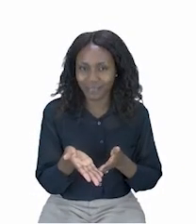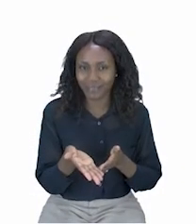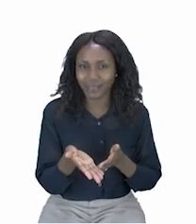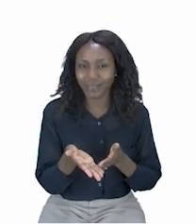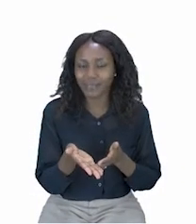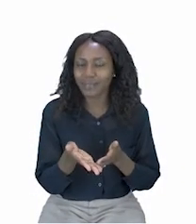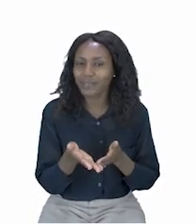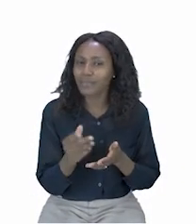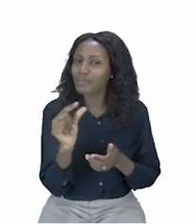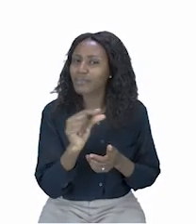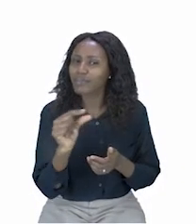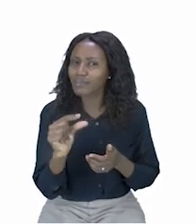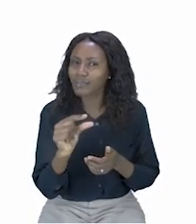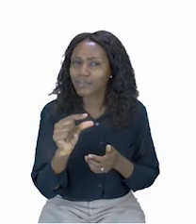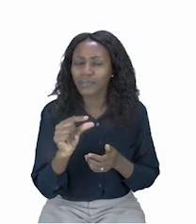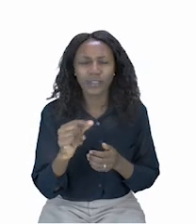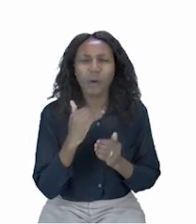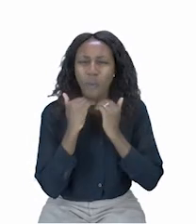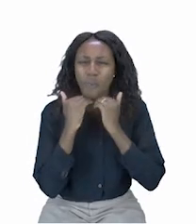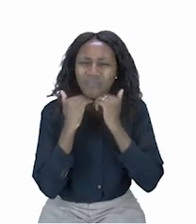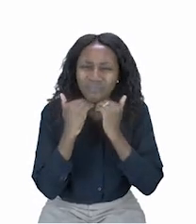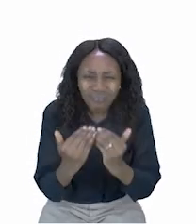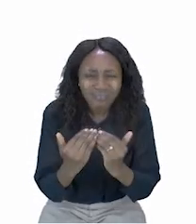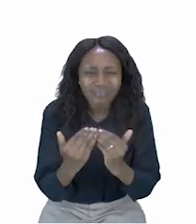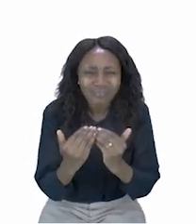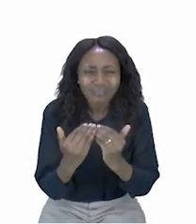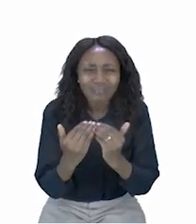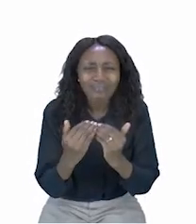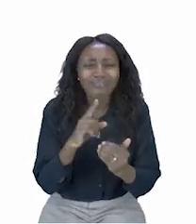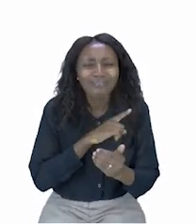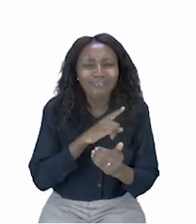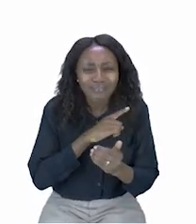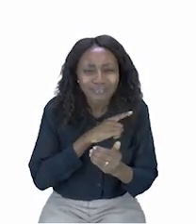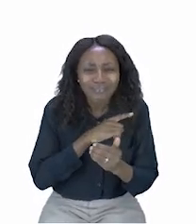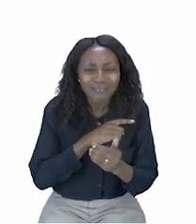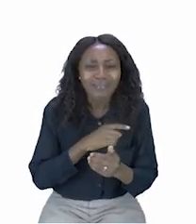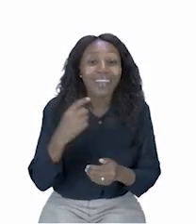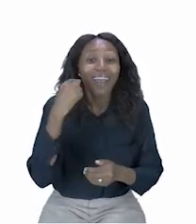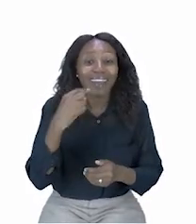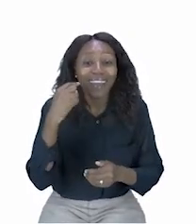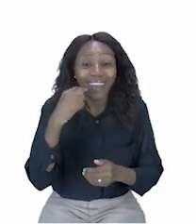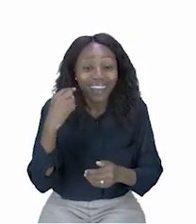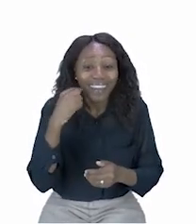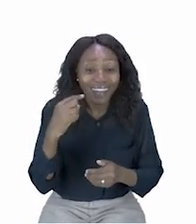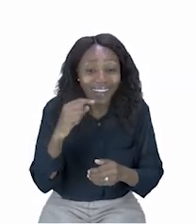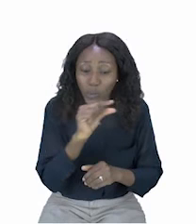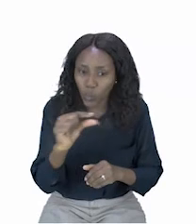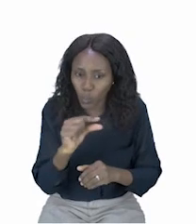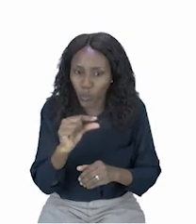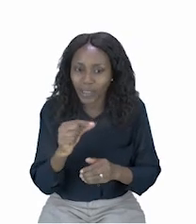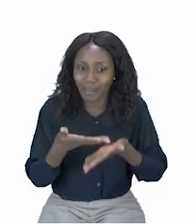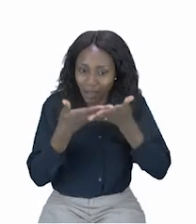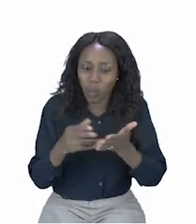Our sight words are very important because these are words that we often see when we are reading